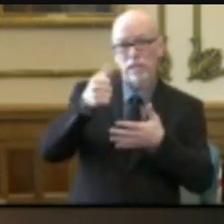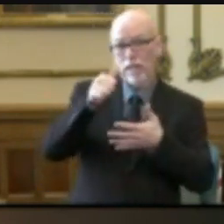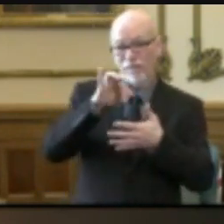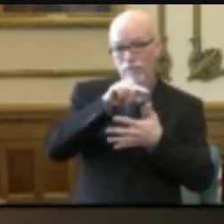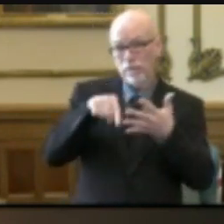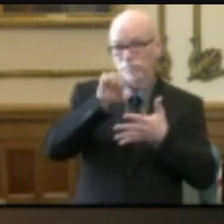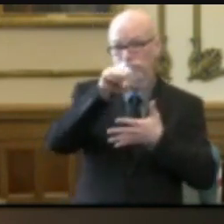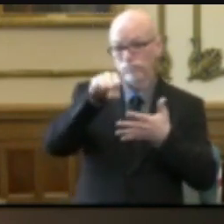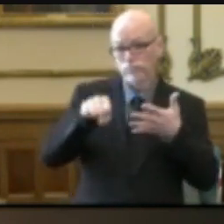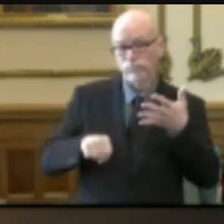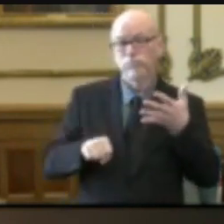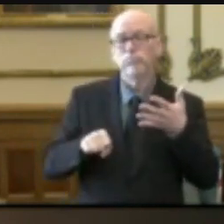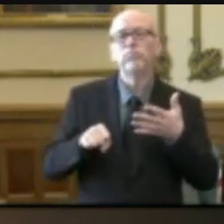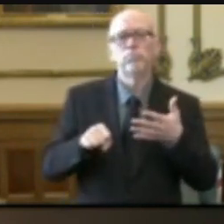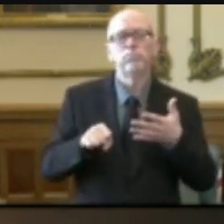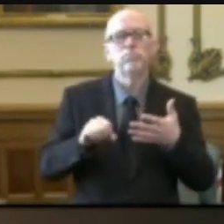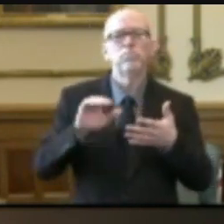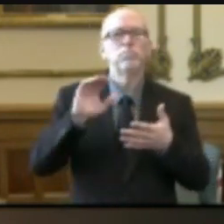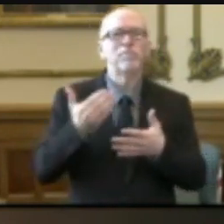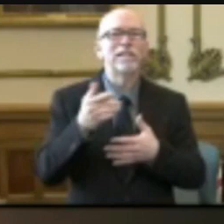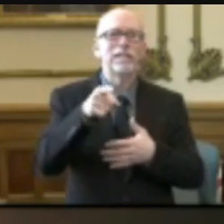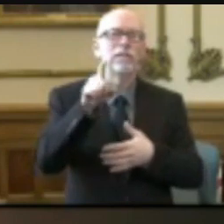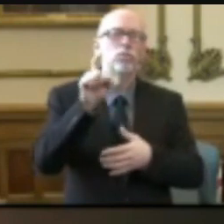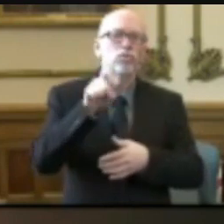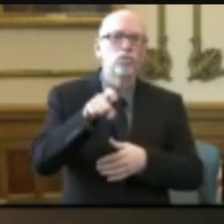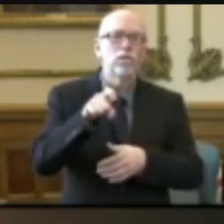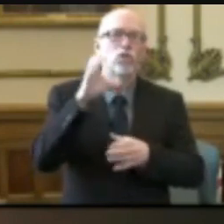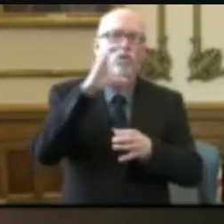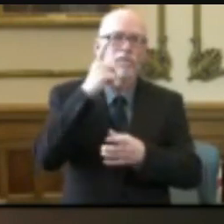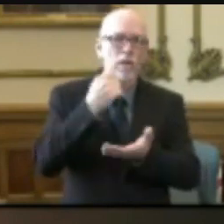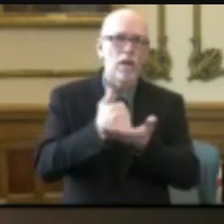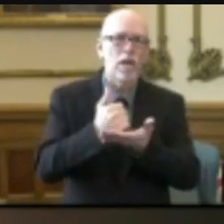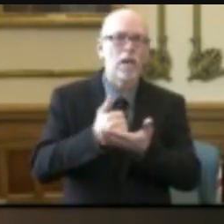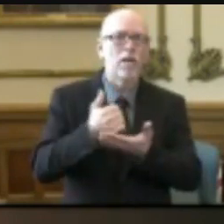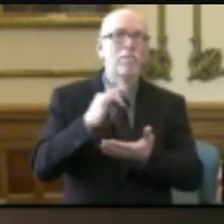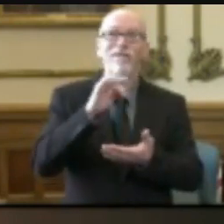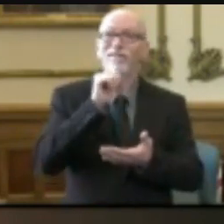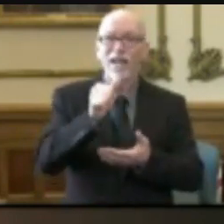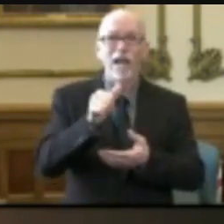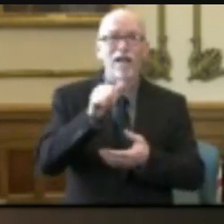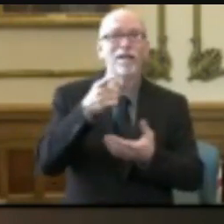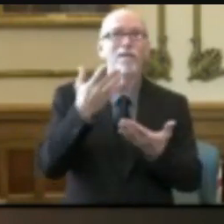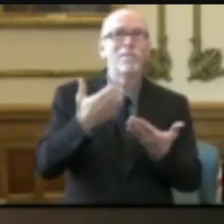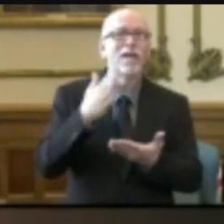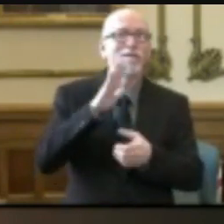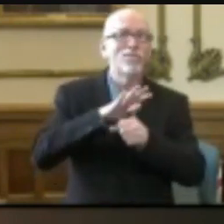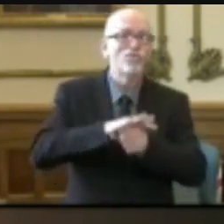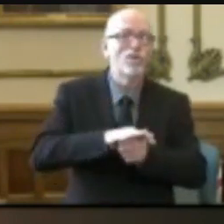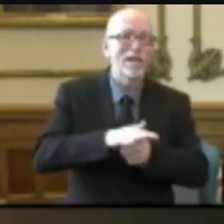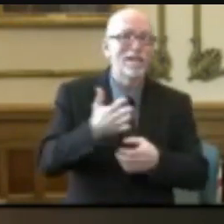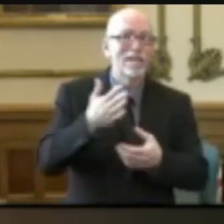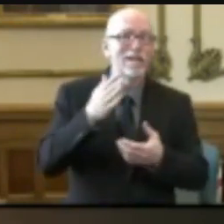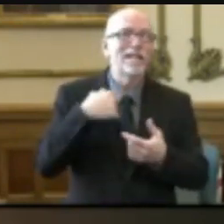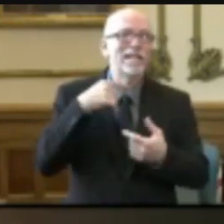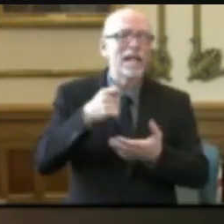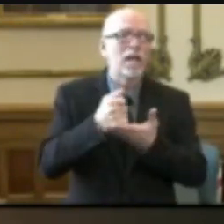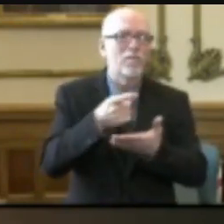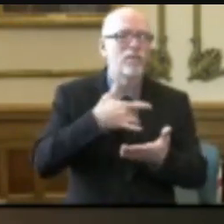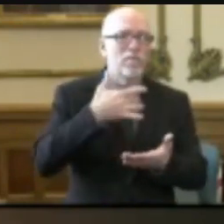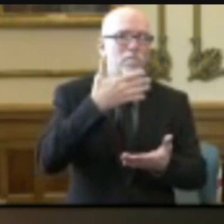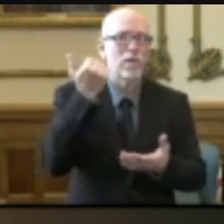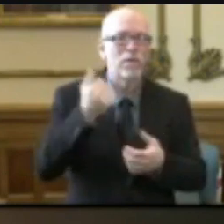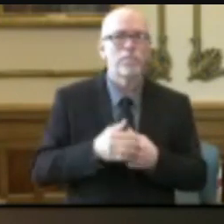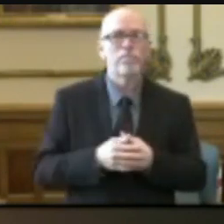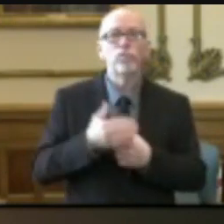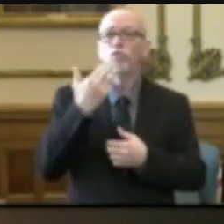questions, it appears that seeking some help for your stress might help you feel better. The good news is